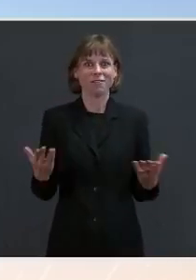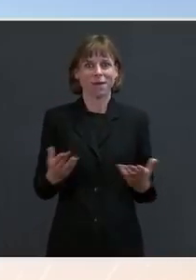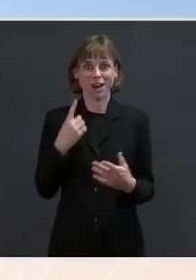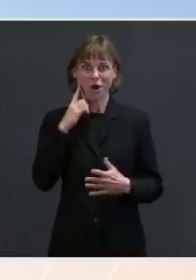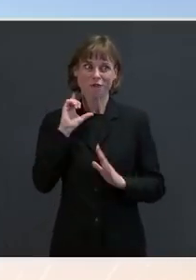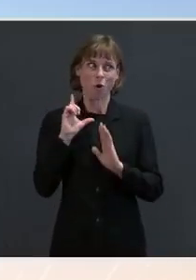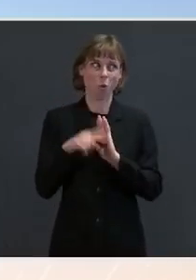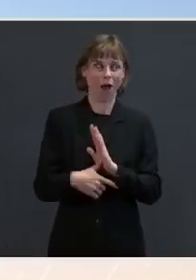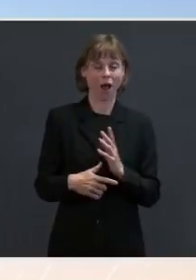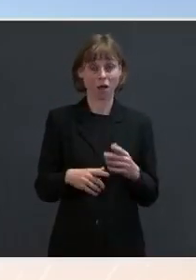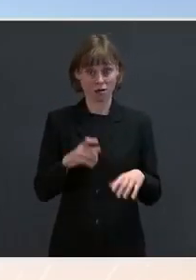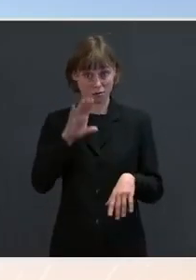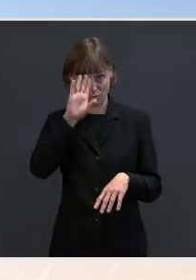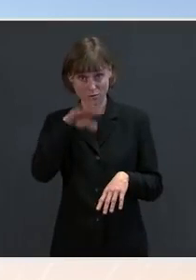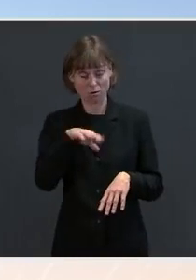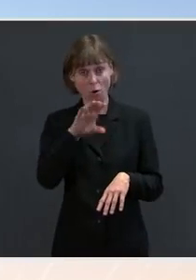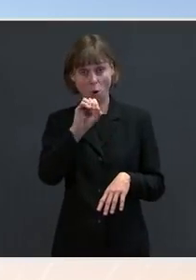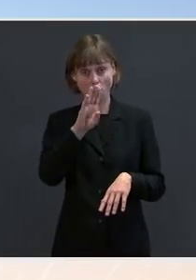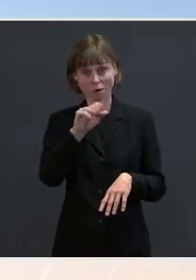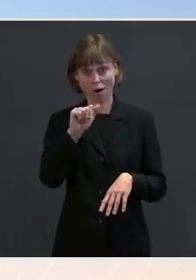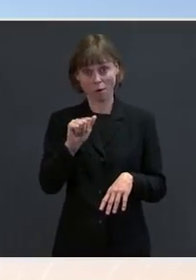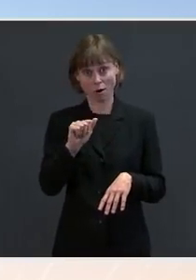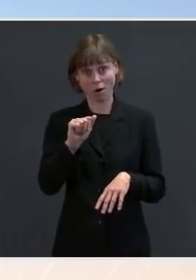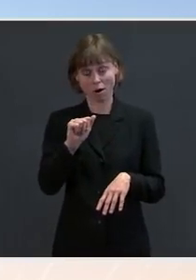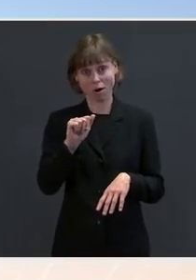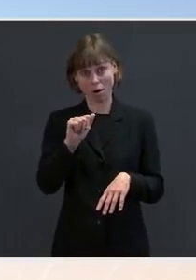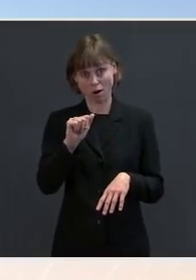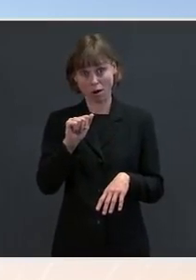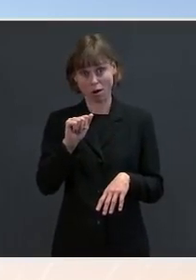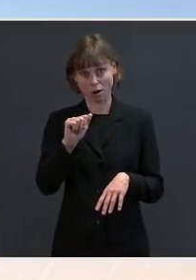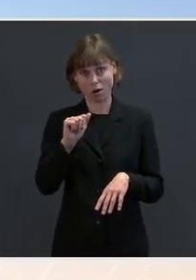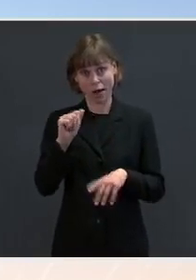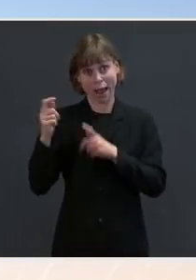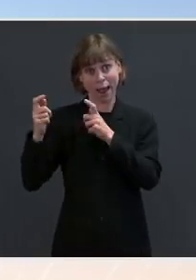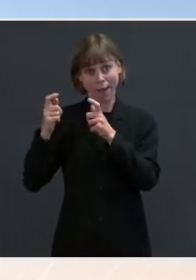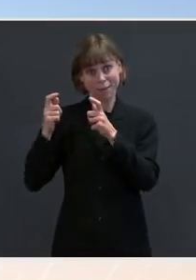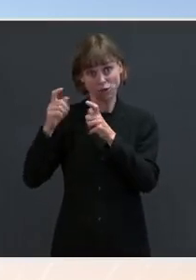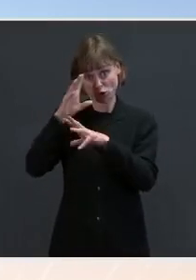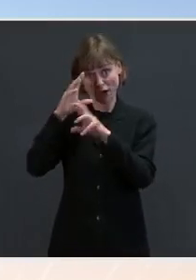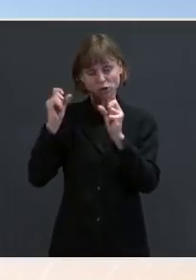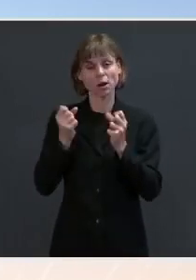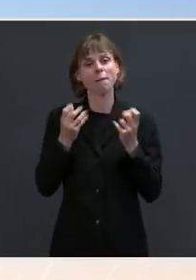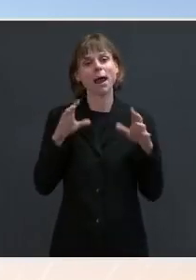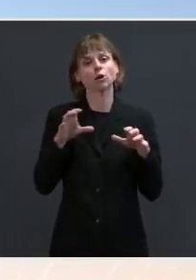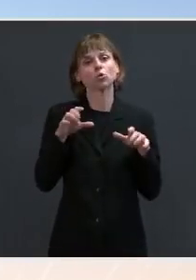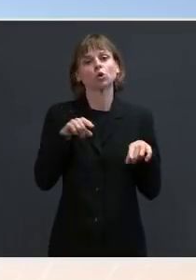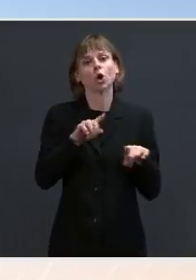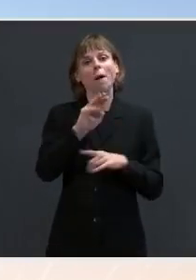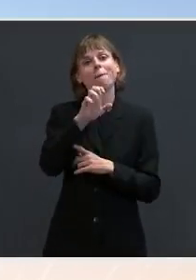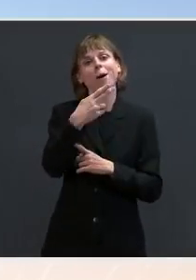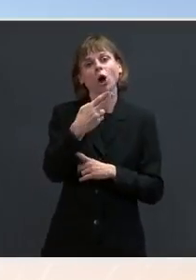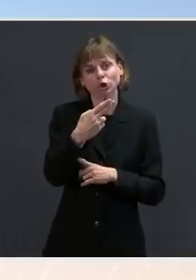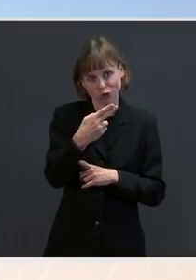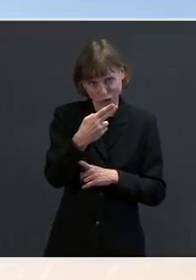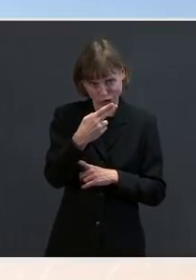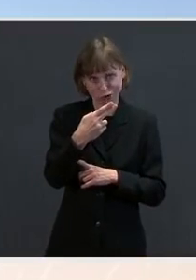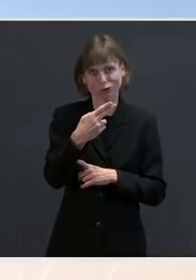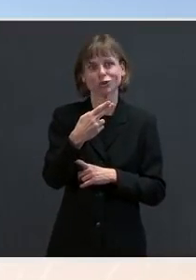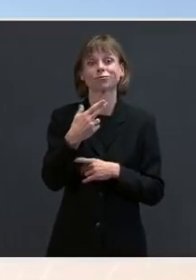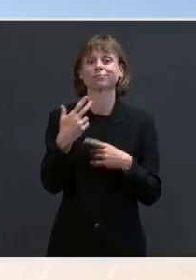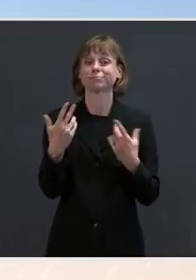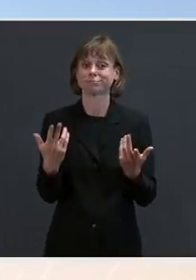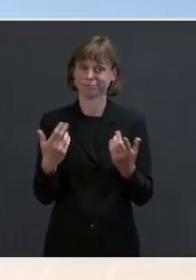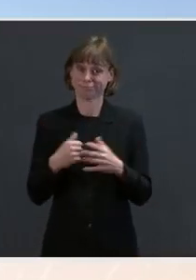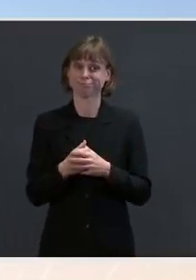during the Obama administration, many of these were done during March, in March. Obviously, there's been a lot on the president's agenda. I don't have any preview for